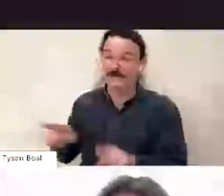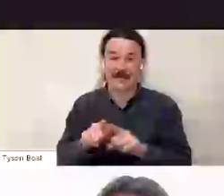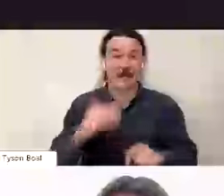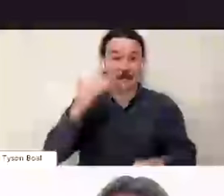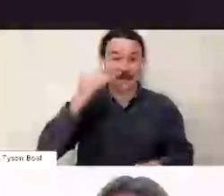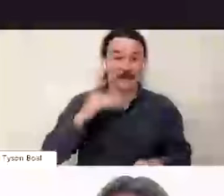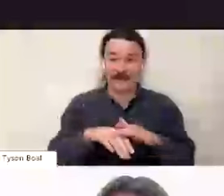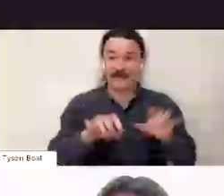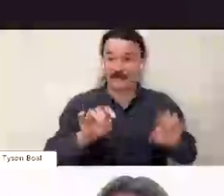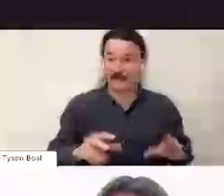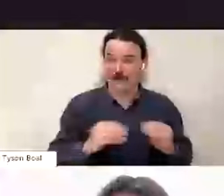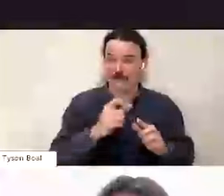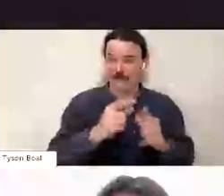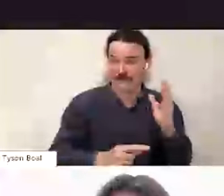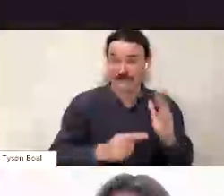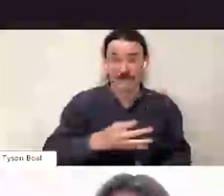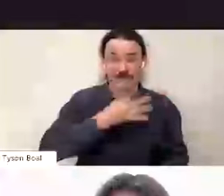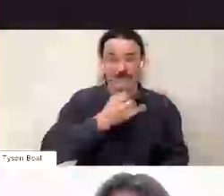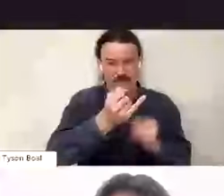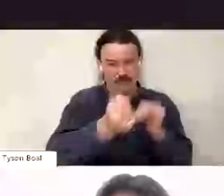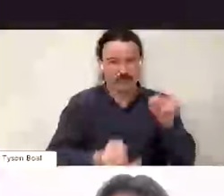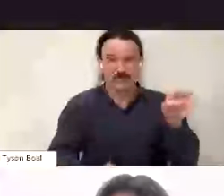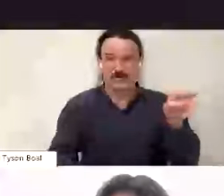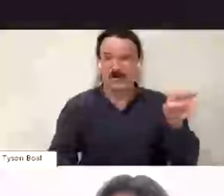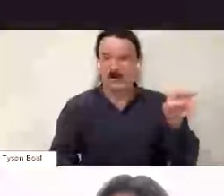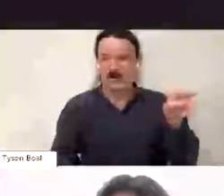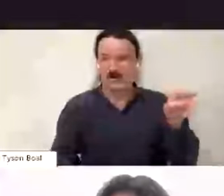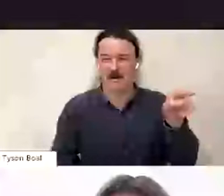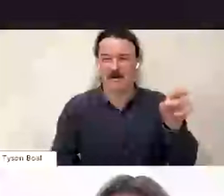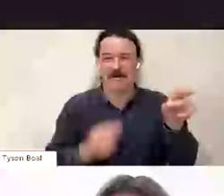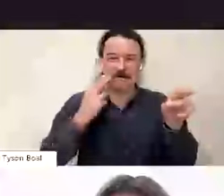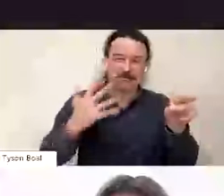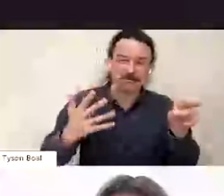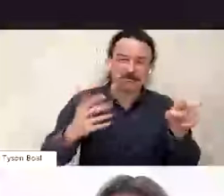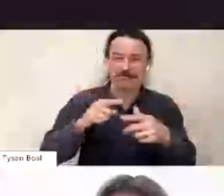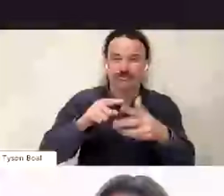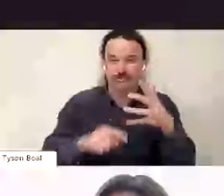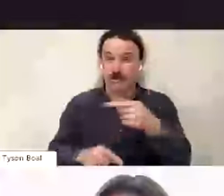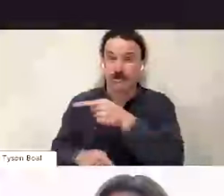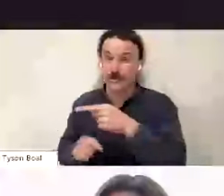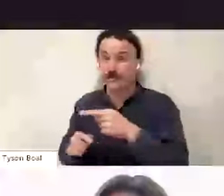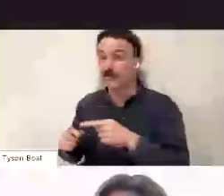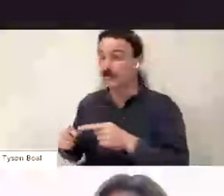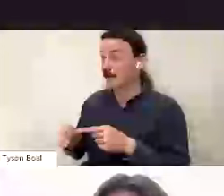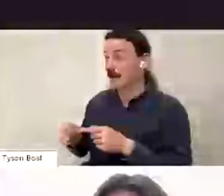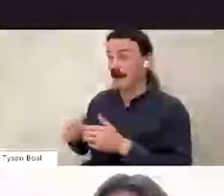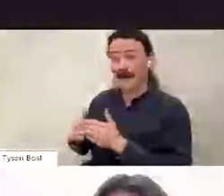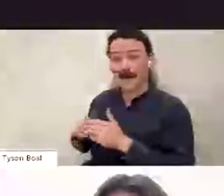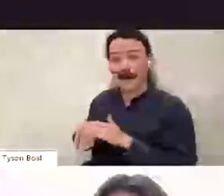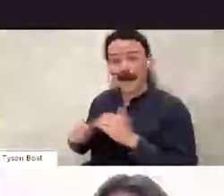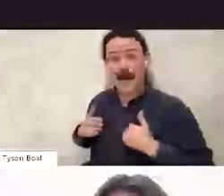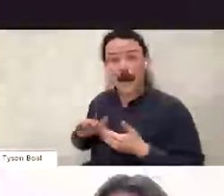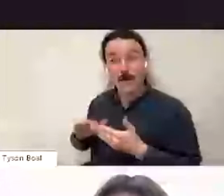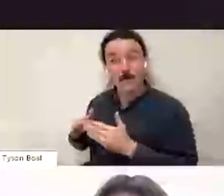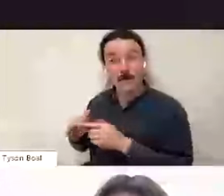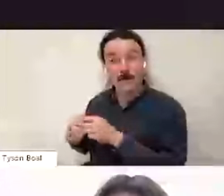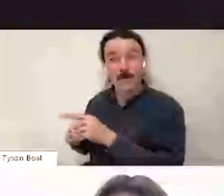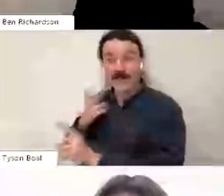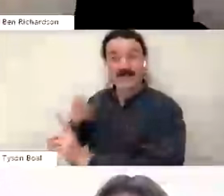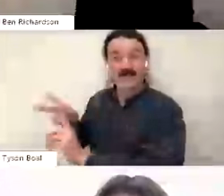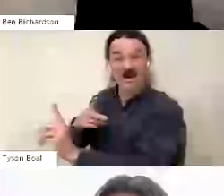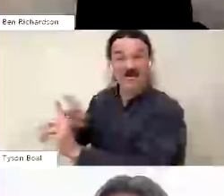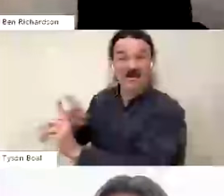real. The challenges in our communities are often how do you escape violence when you are